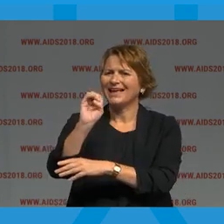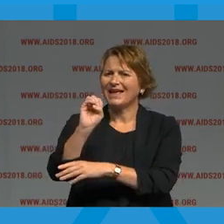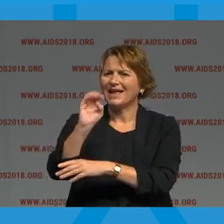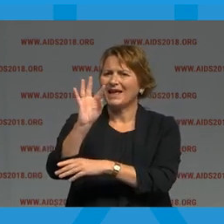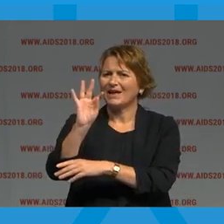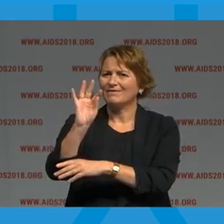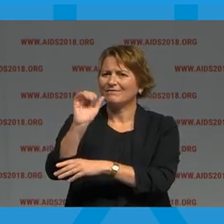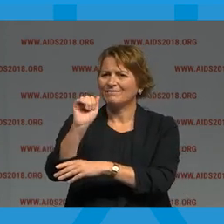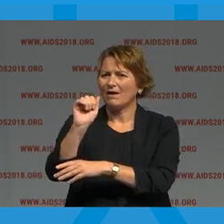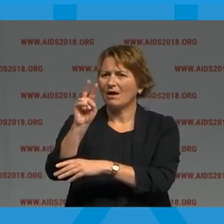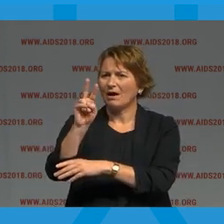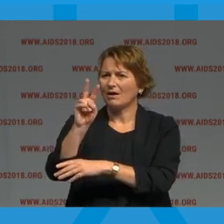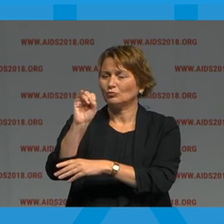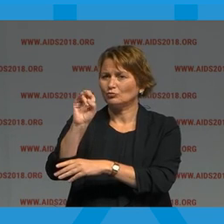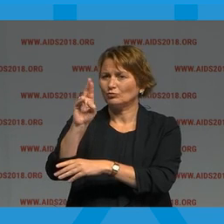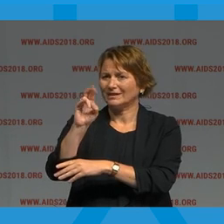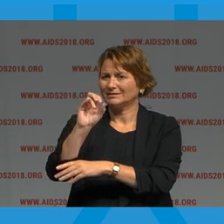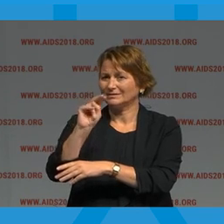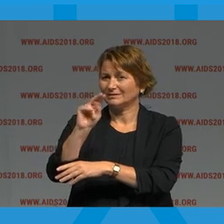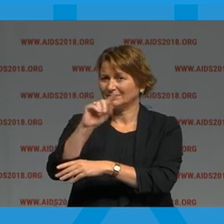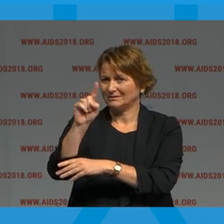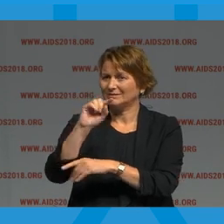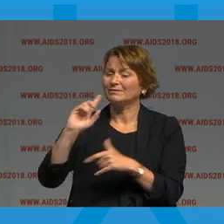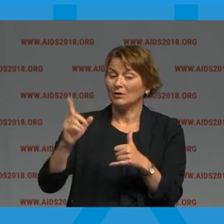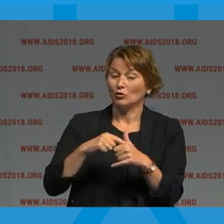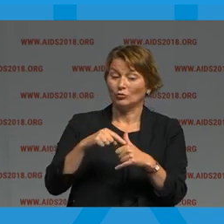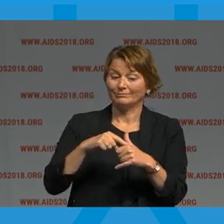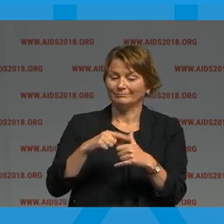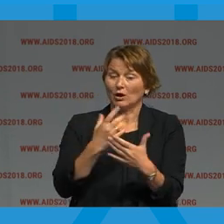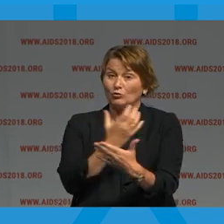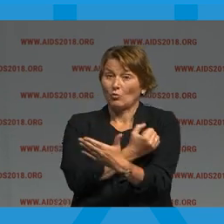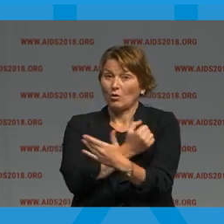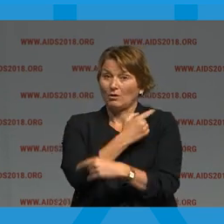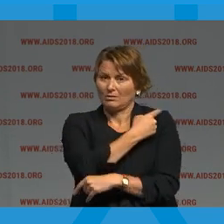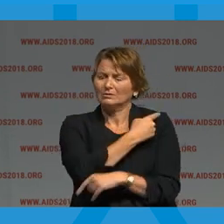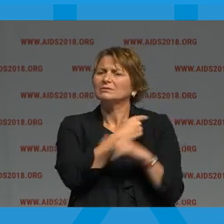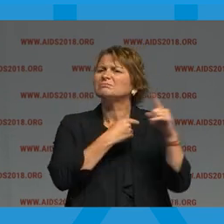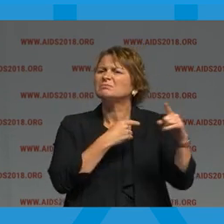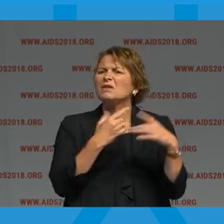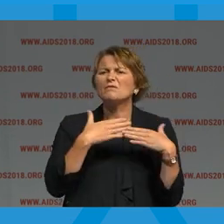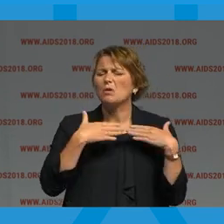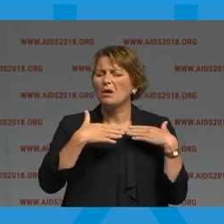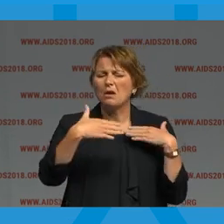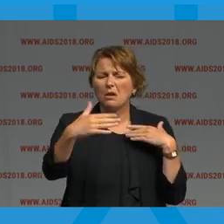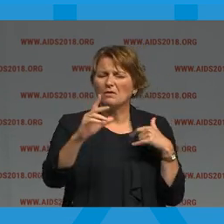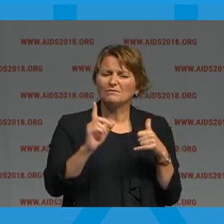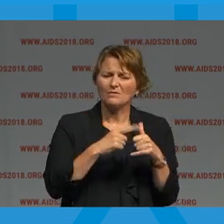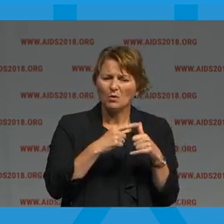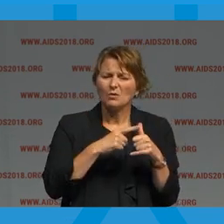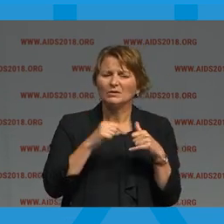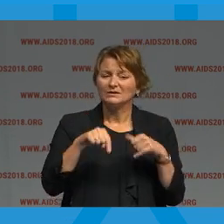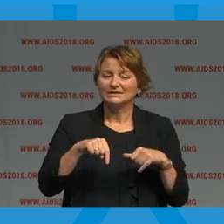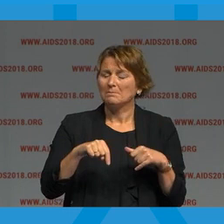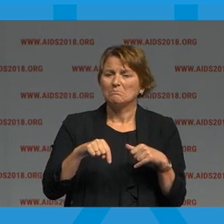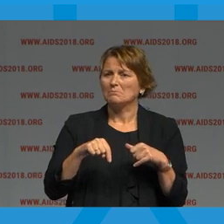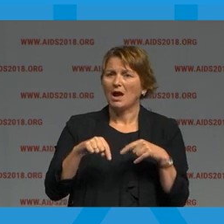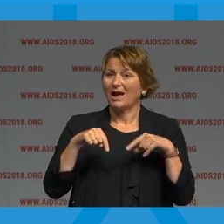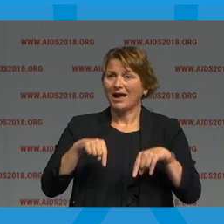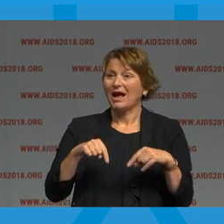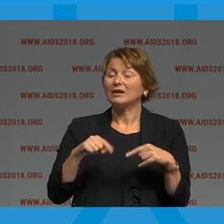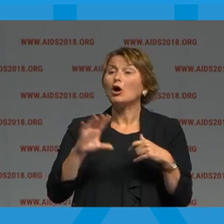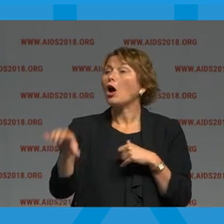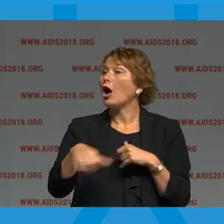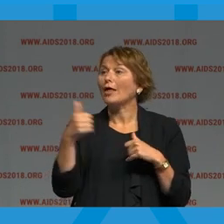undefeated drug. Together with FTC and another nucleoside, or 3TC and another nucleoside, no combination was